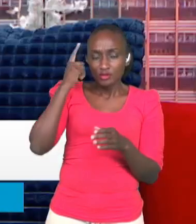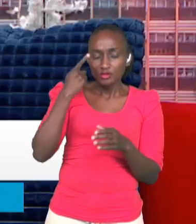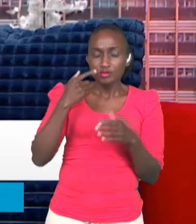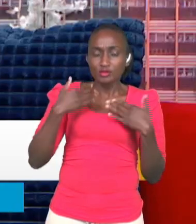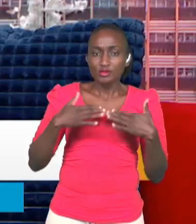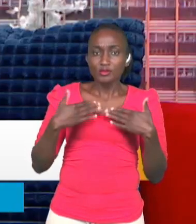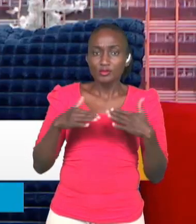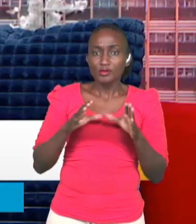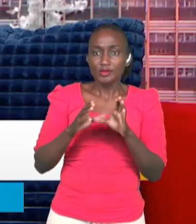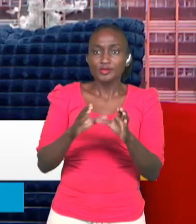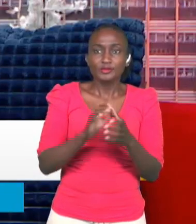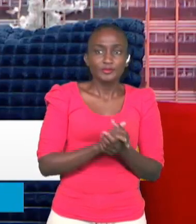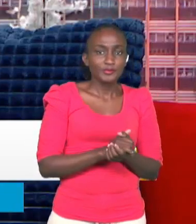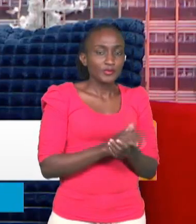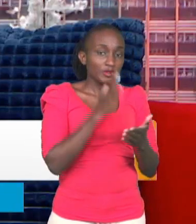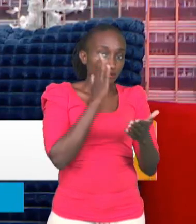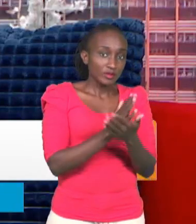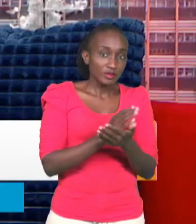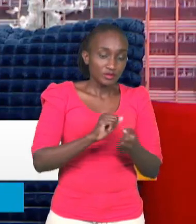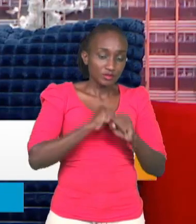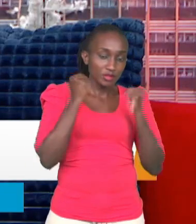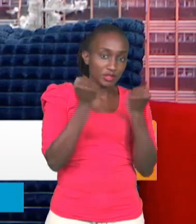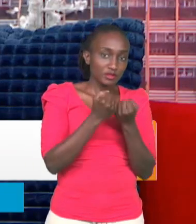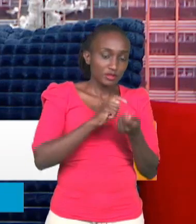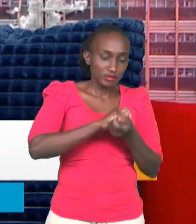Nick. It's just the way society has transformed itself to mm-hmm. be.